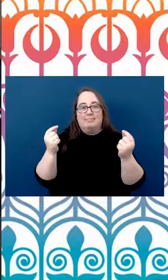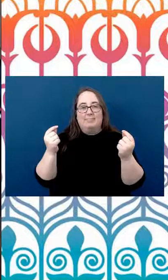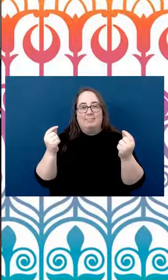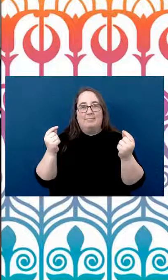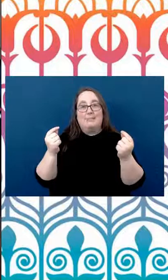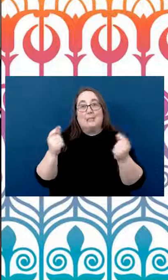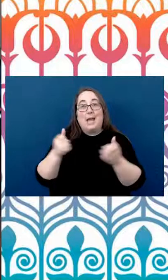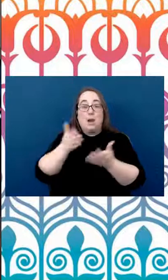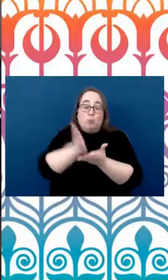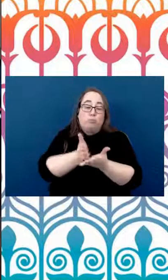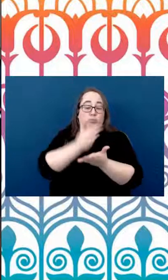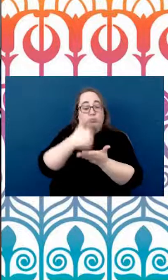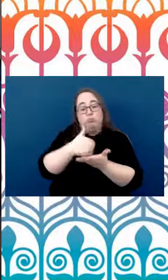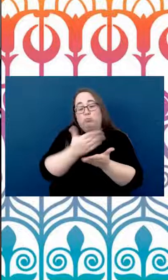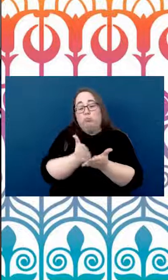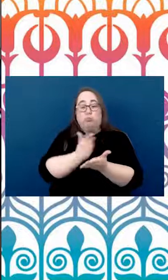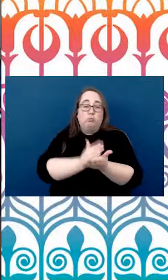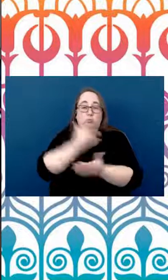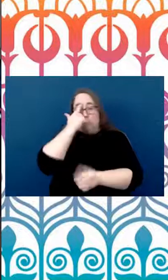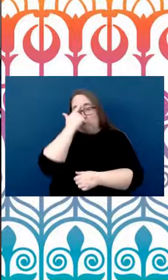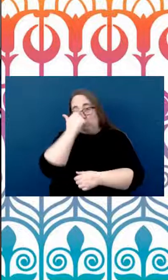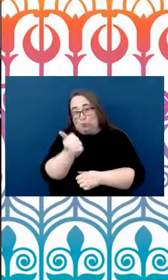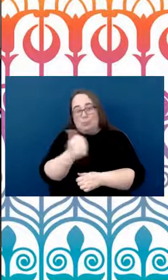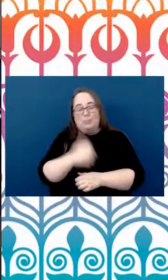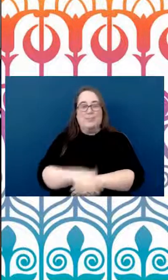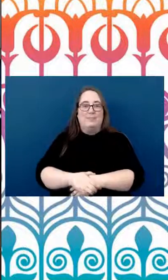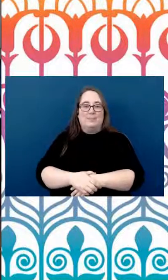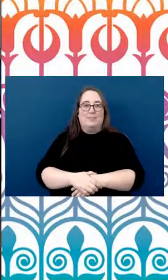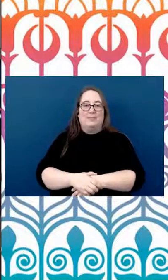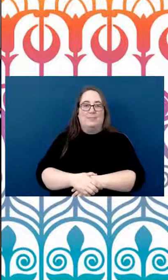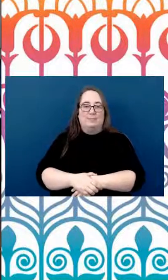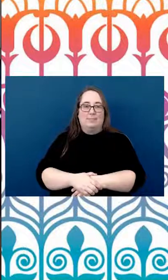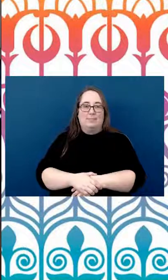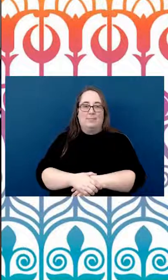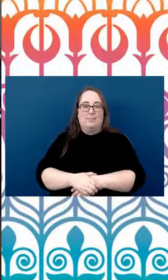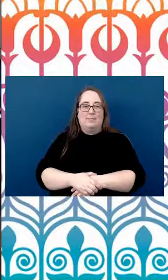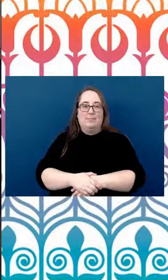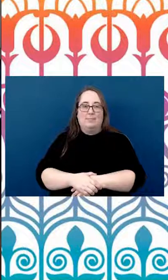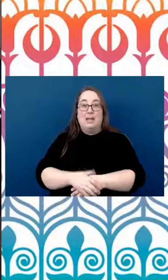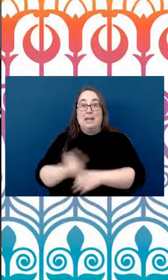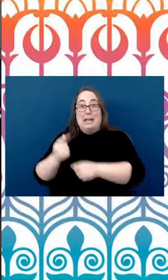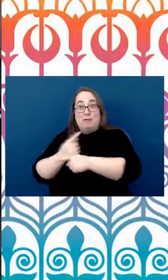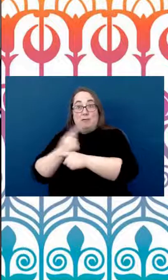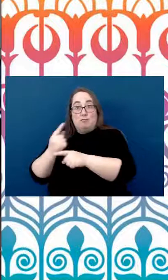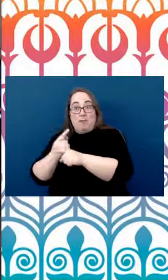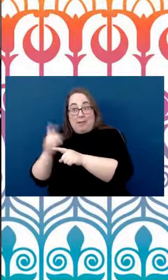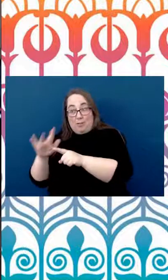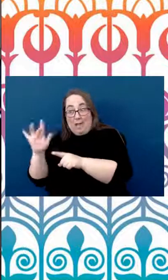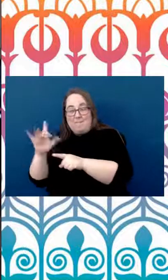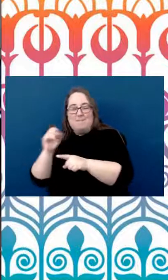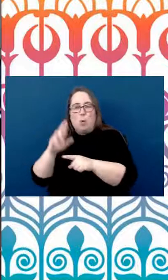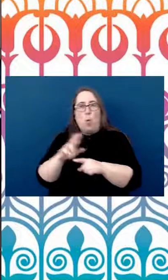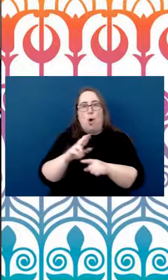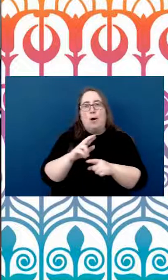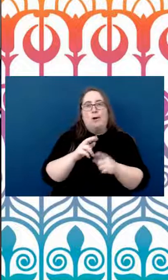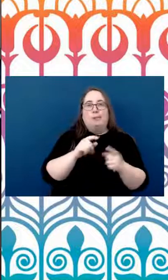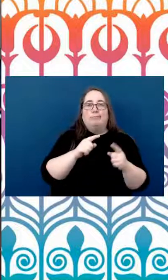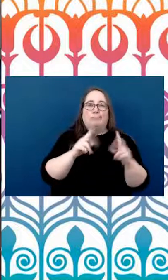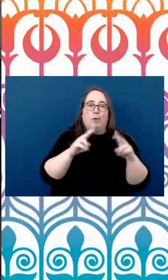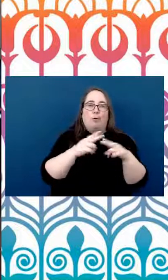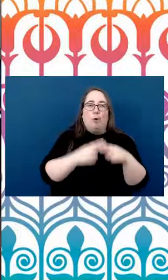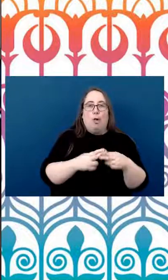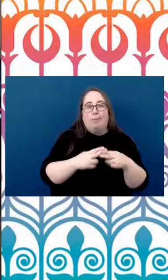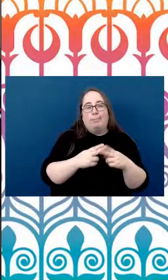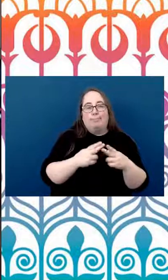you want. You can cut them with your butter knife or a regular knife. I'm going to cut them with butter. I'm staying with